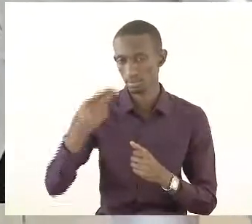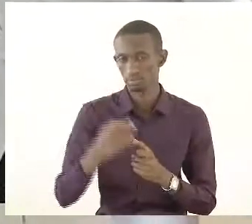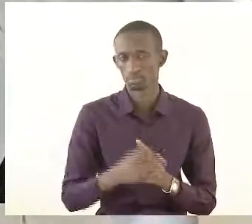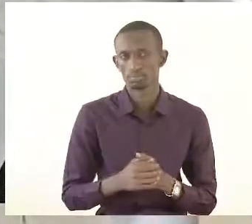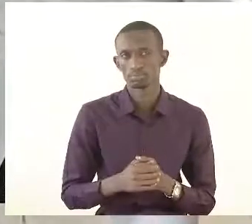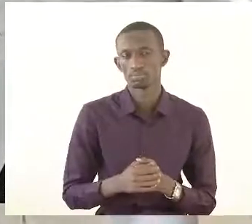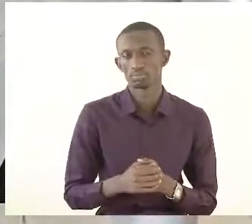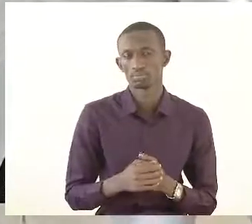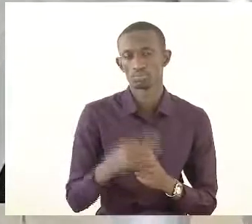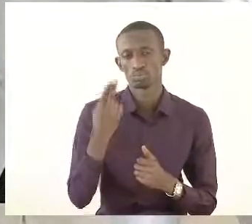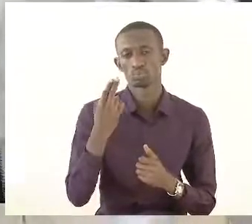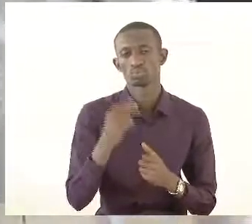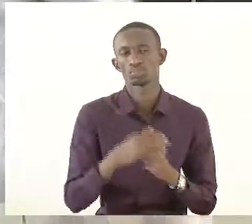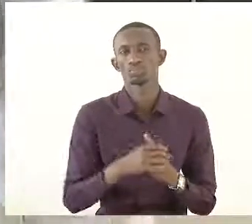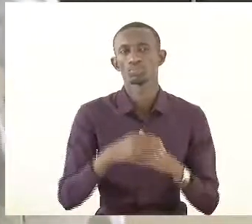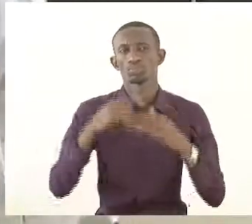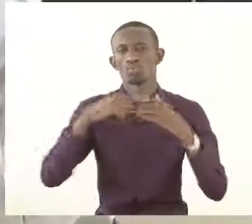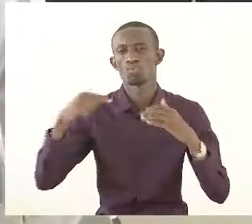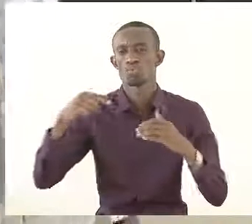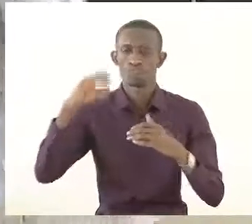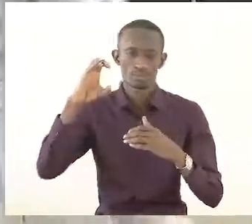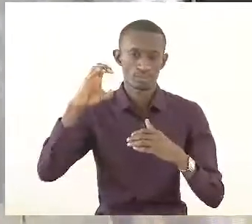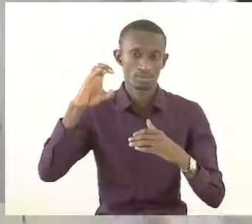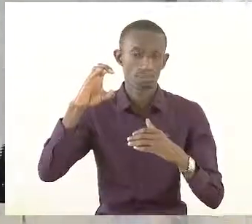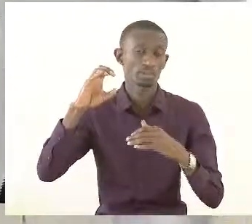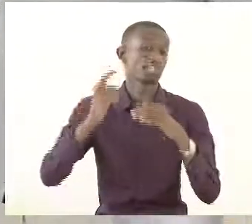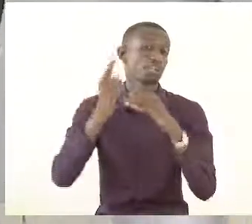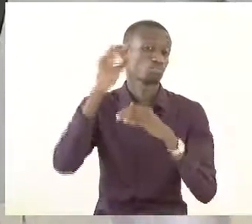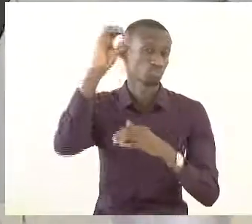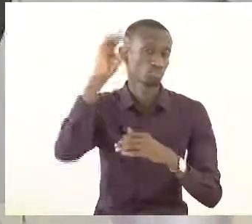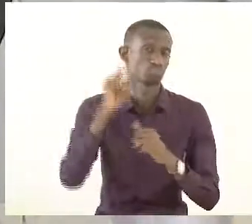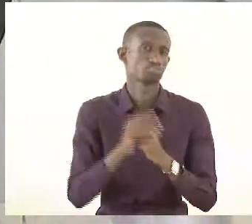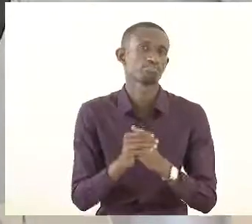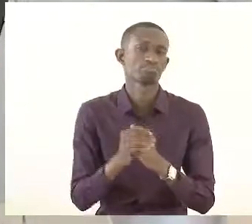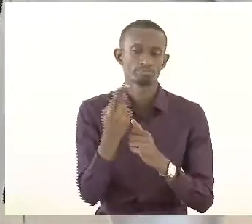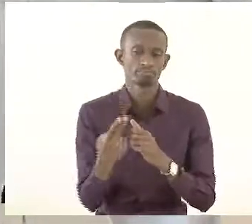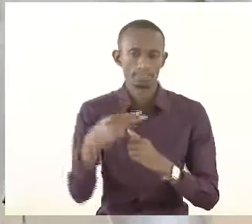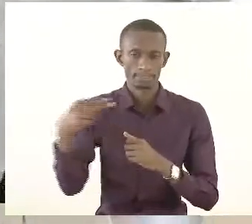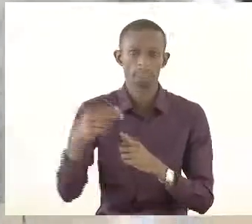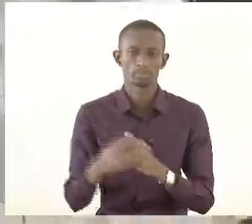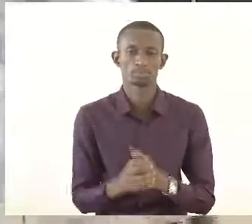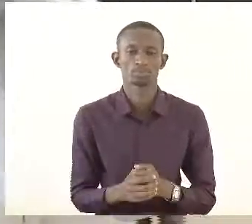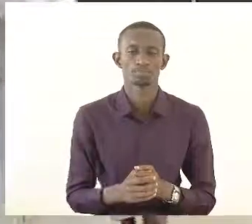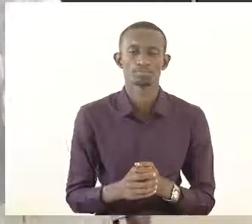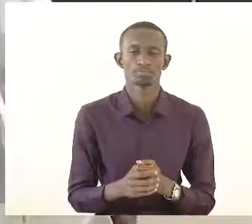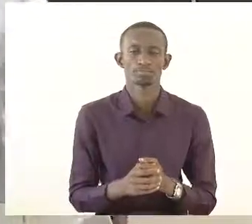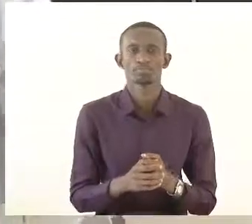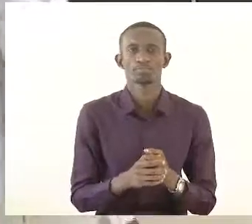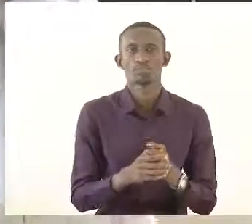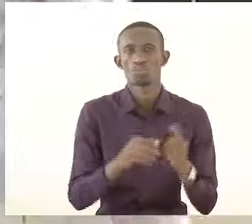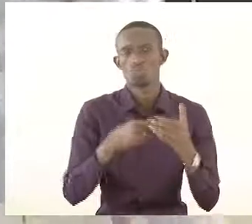CO, with hydrogen here, this hydrogen we have, and the CH3 from